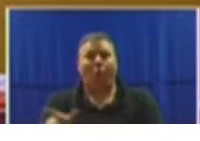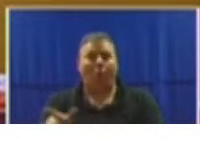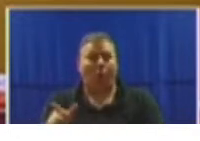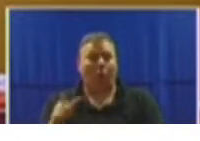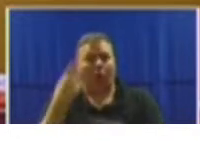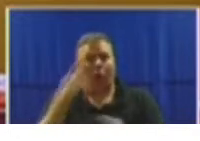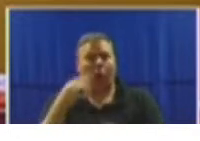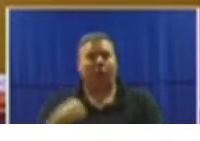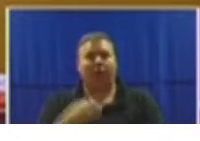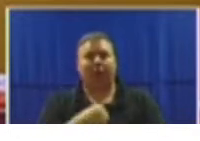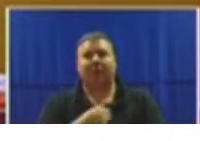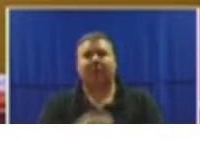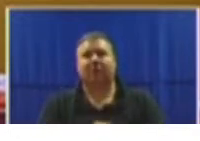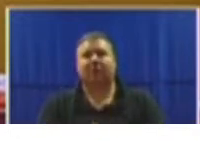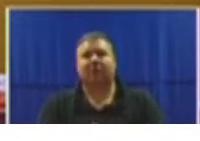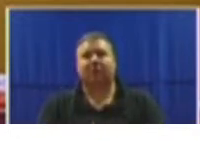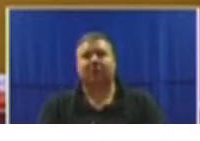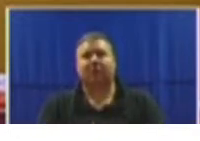members.